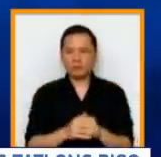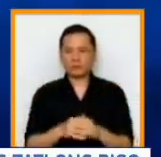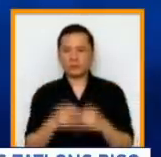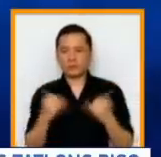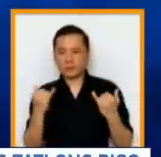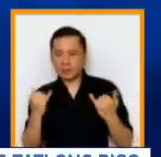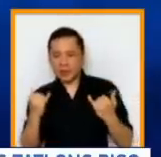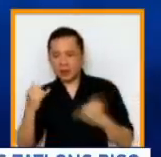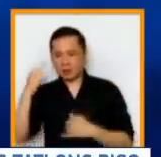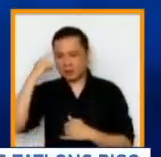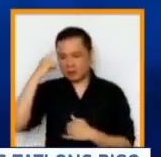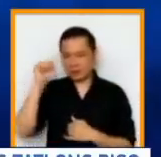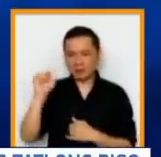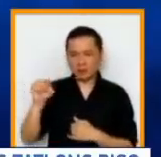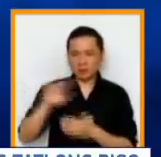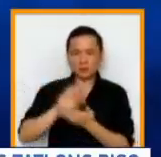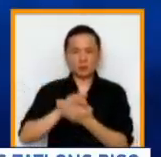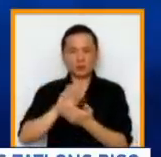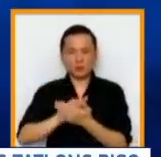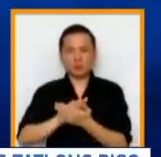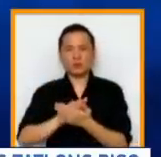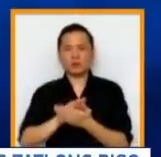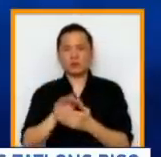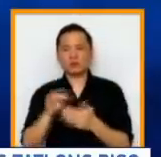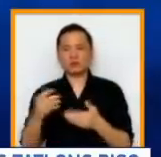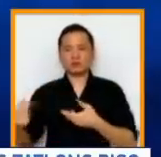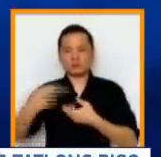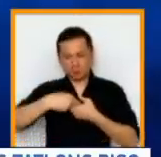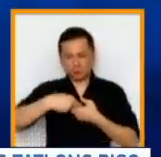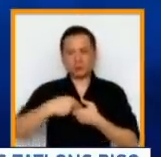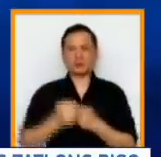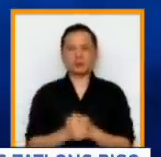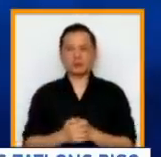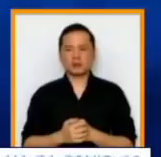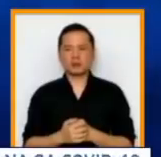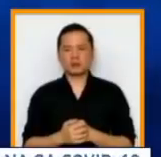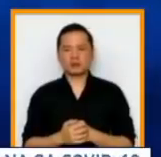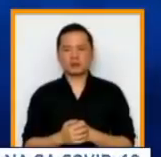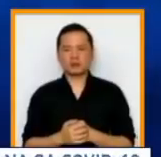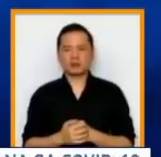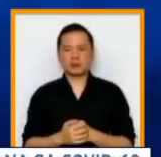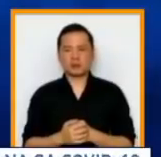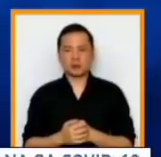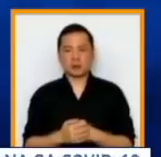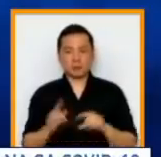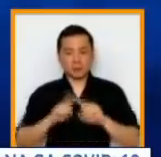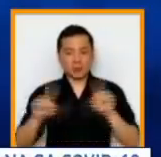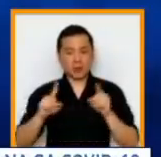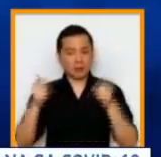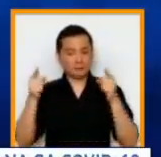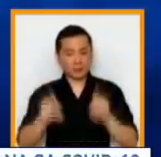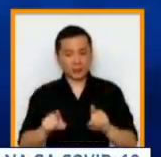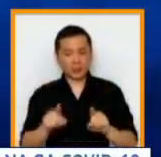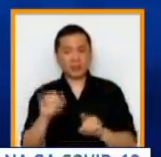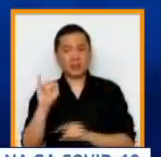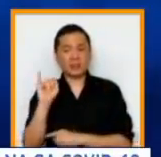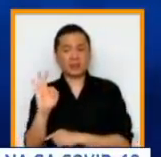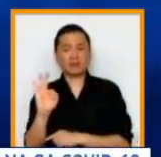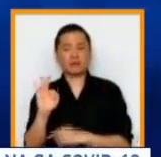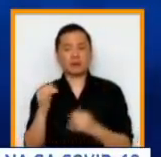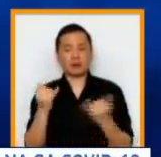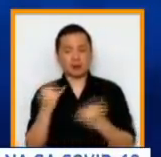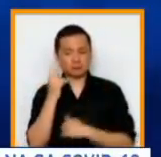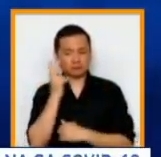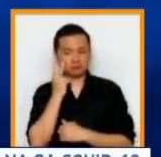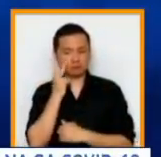will start now, then therefore we can say appeal sila. Pero in the event, however, that in the middle of all these